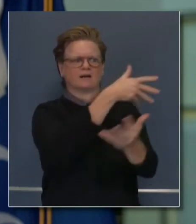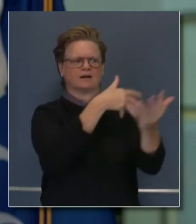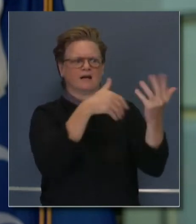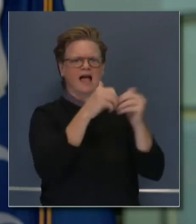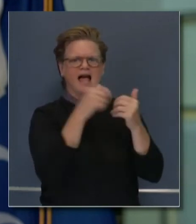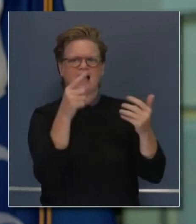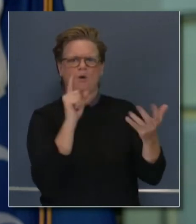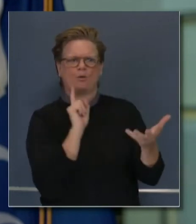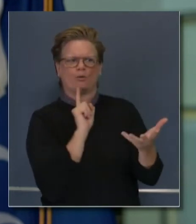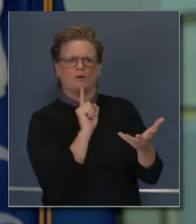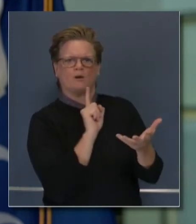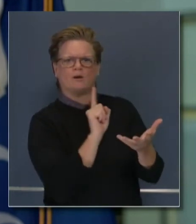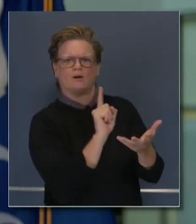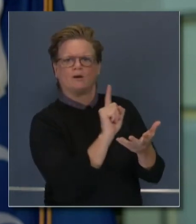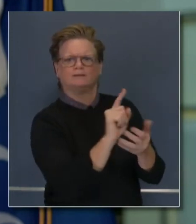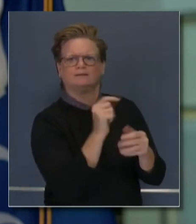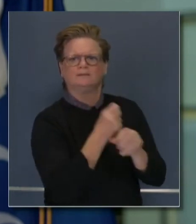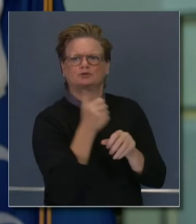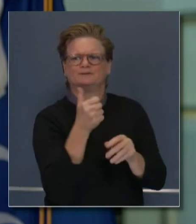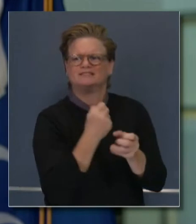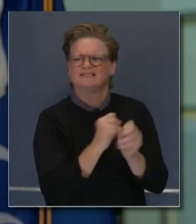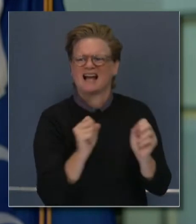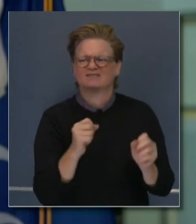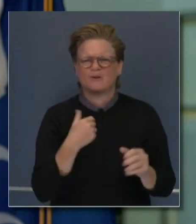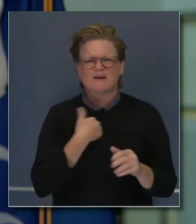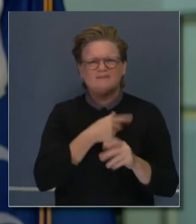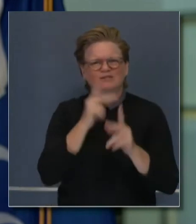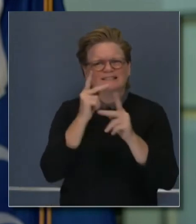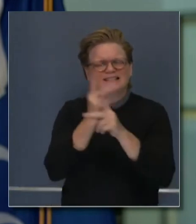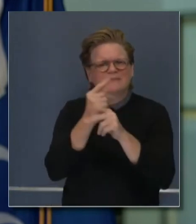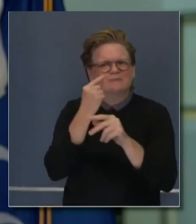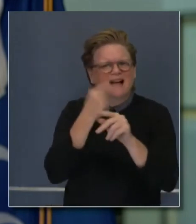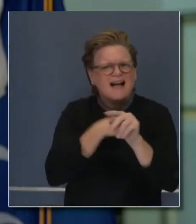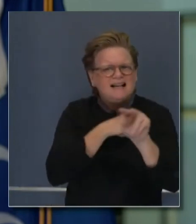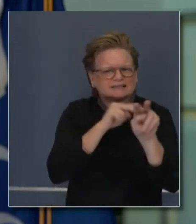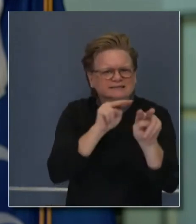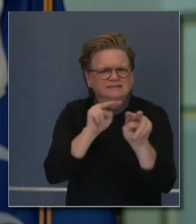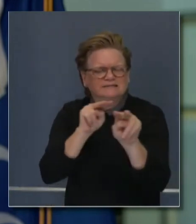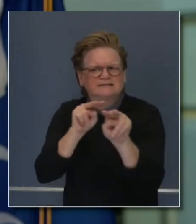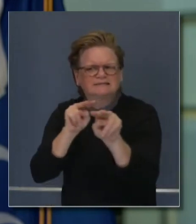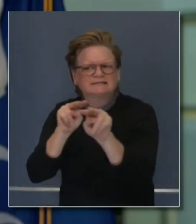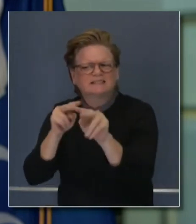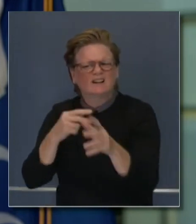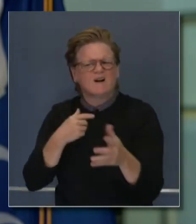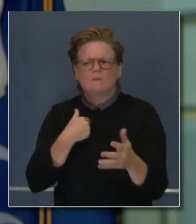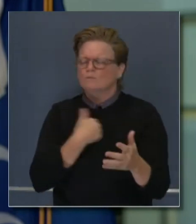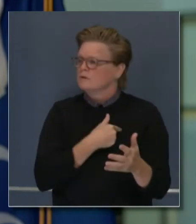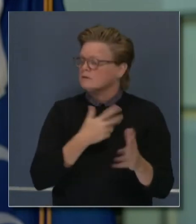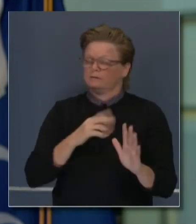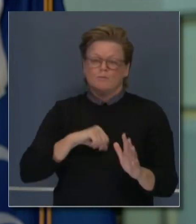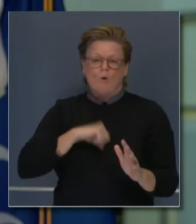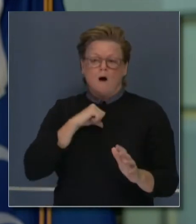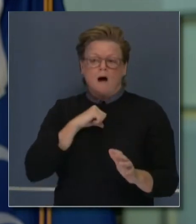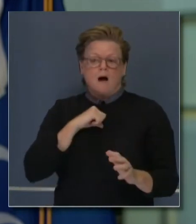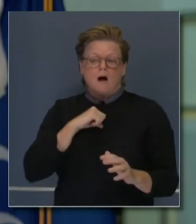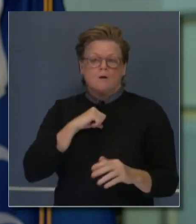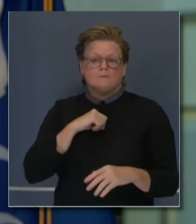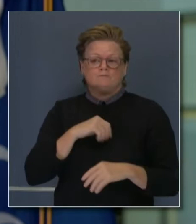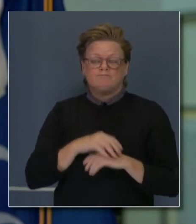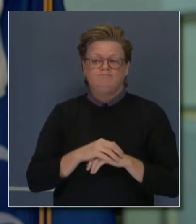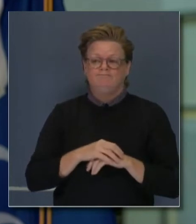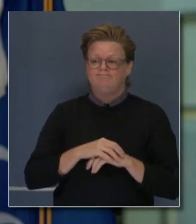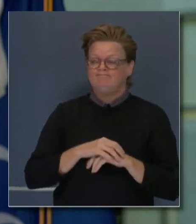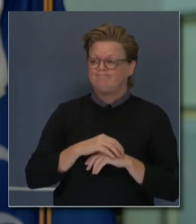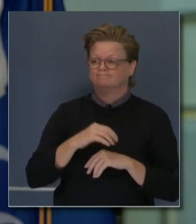will never take our eye off those numbers, and we are proud and continue to build on our surge capacity and making sure we're